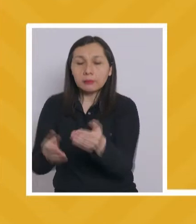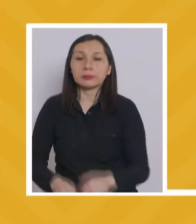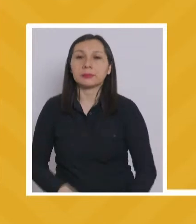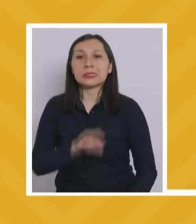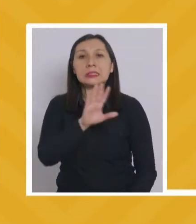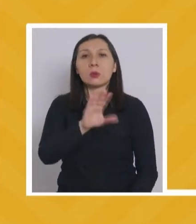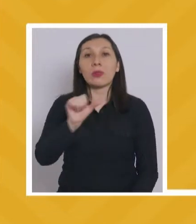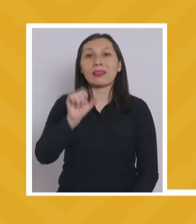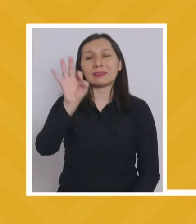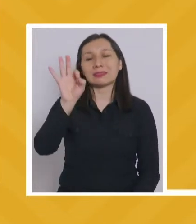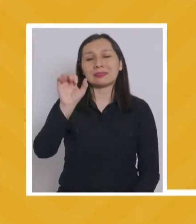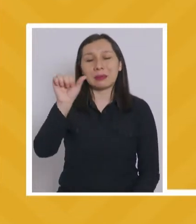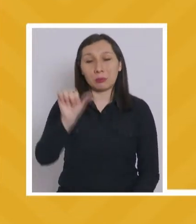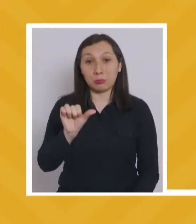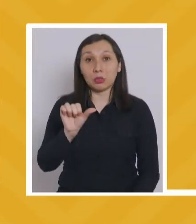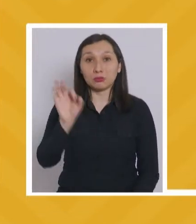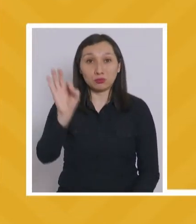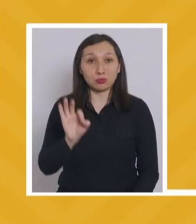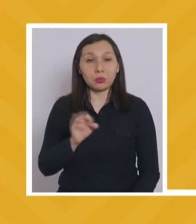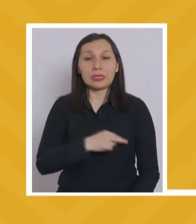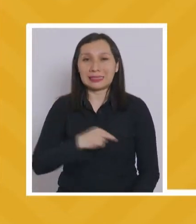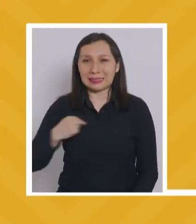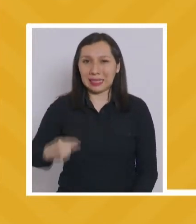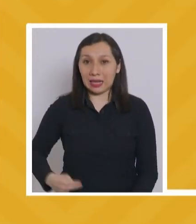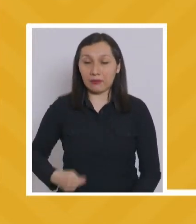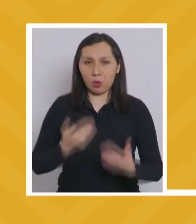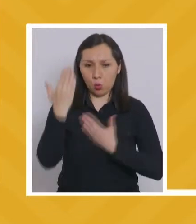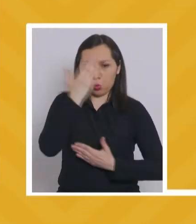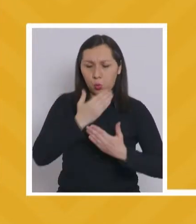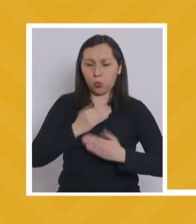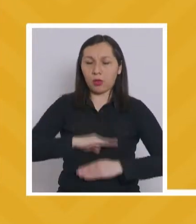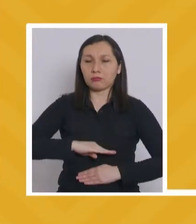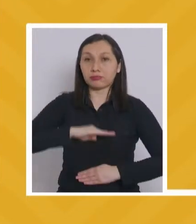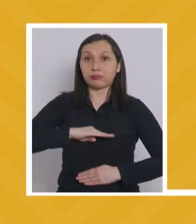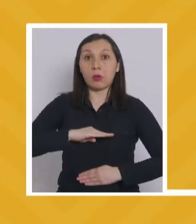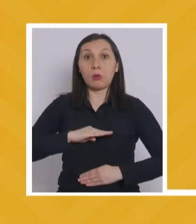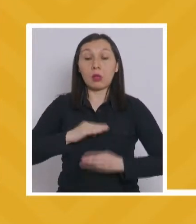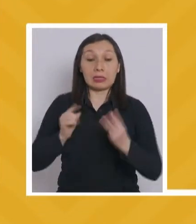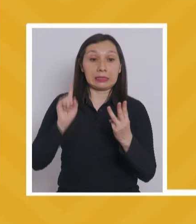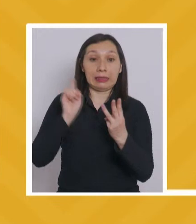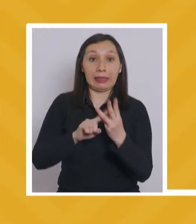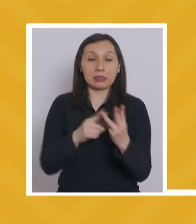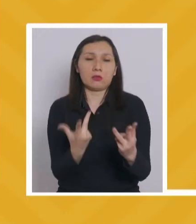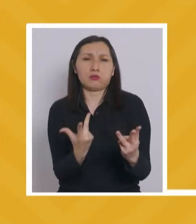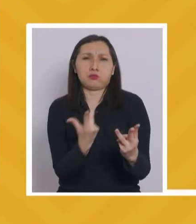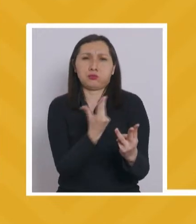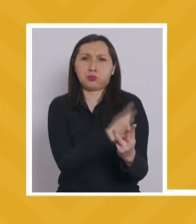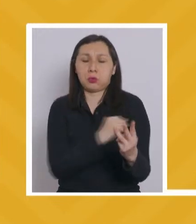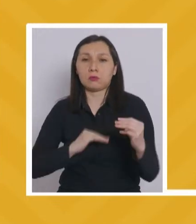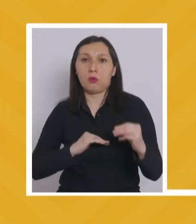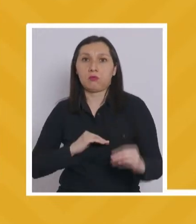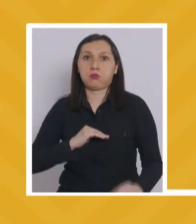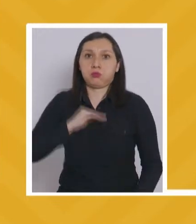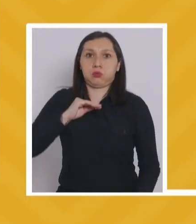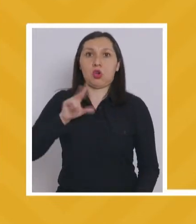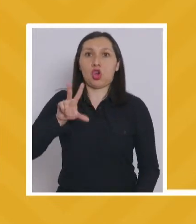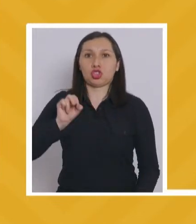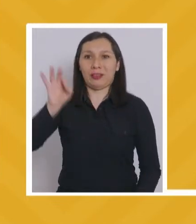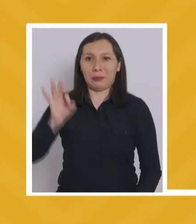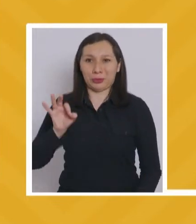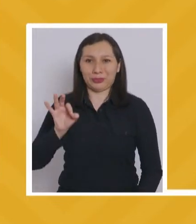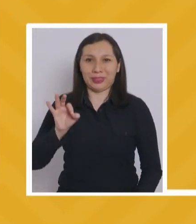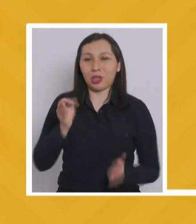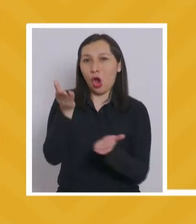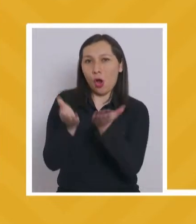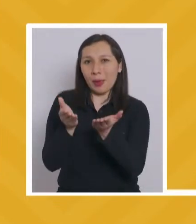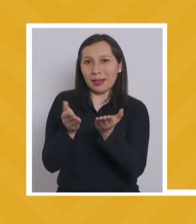same time was 56 for Sinovac, 56%. This protective effect increased to 80%